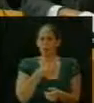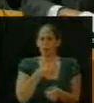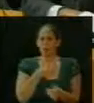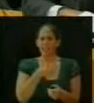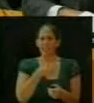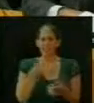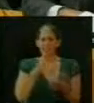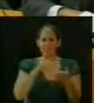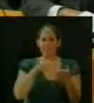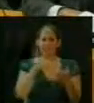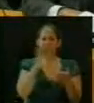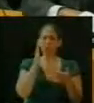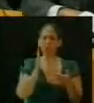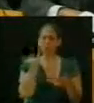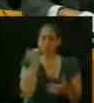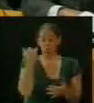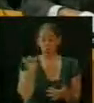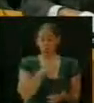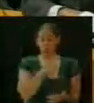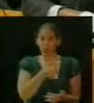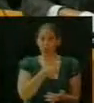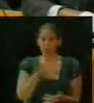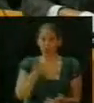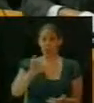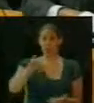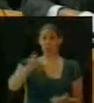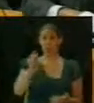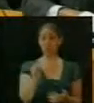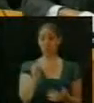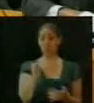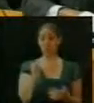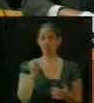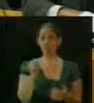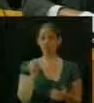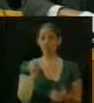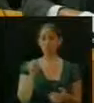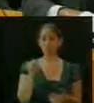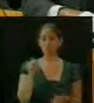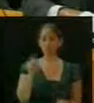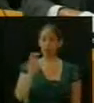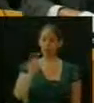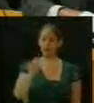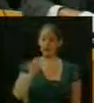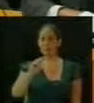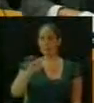don't even know? So we need to investigate the ethics of the ethics committee.